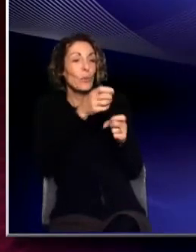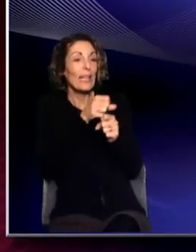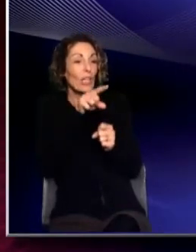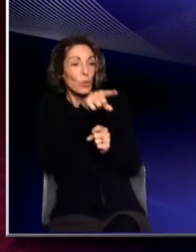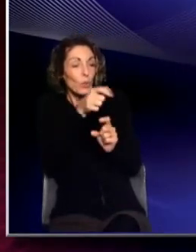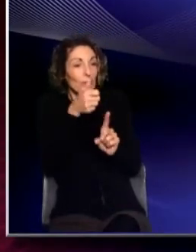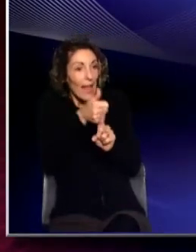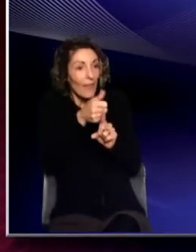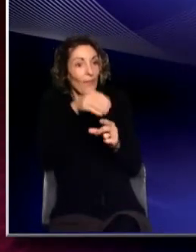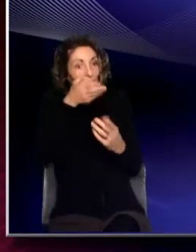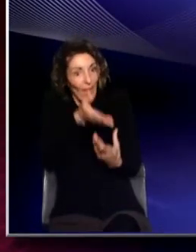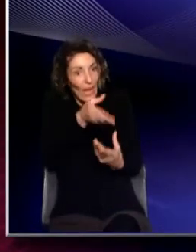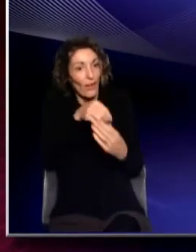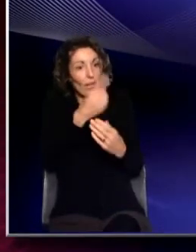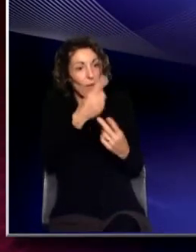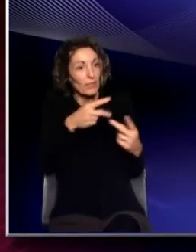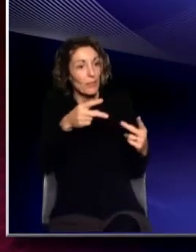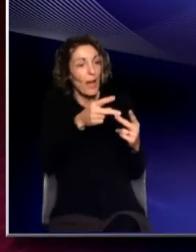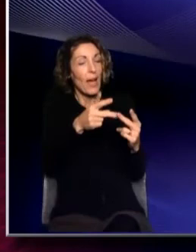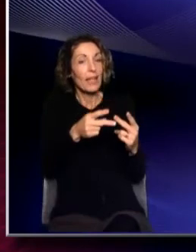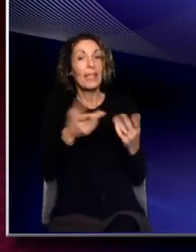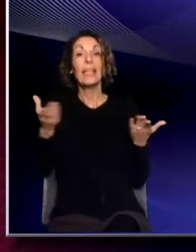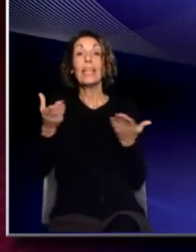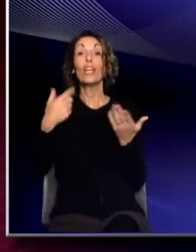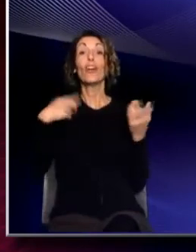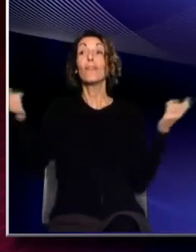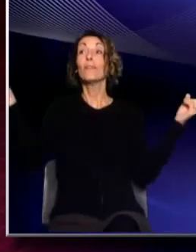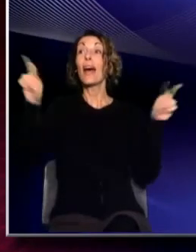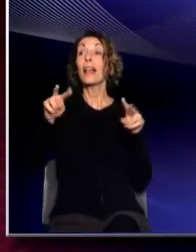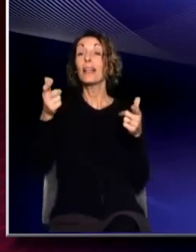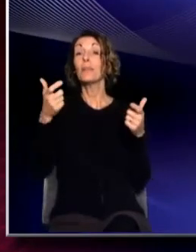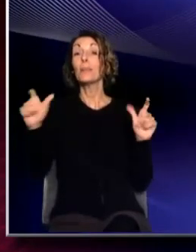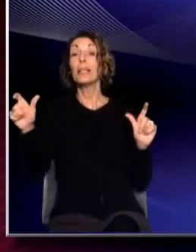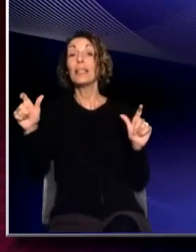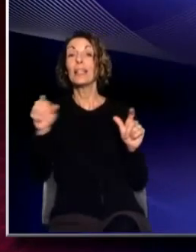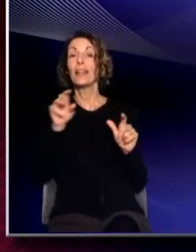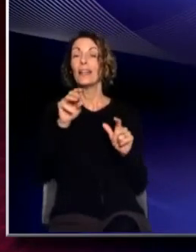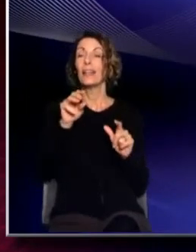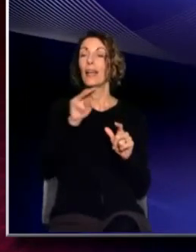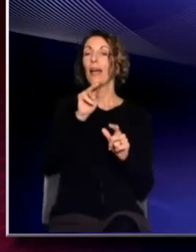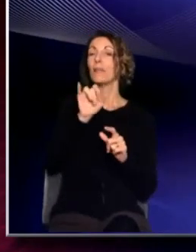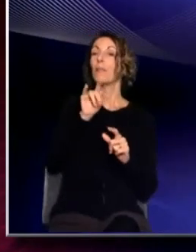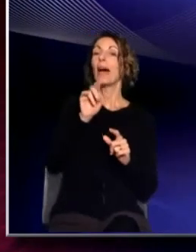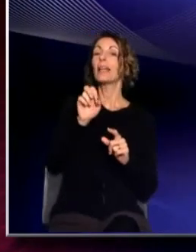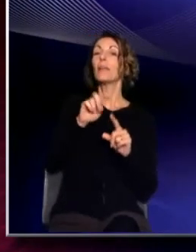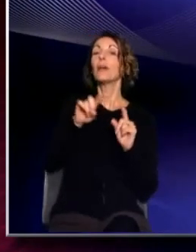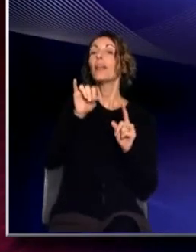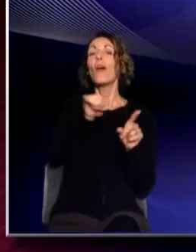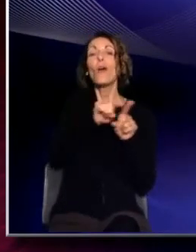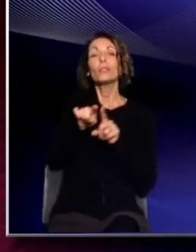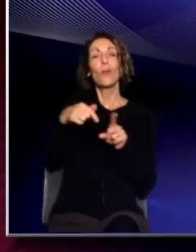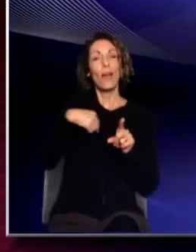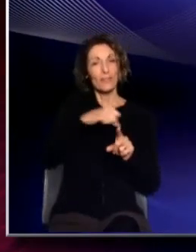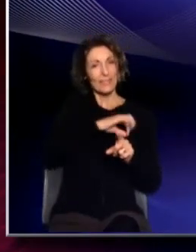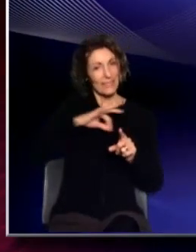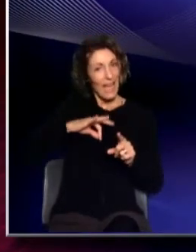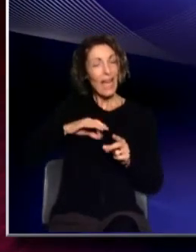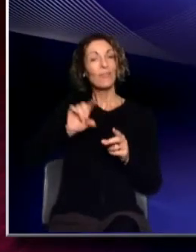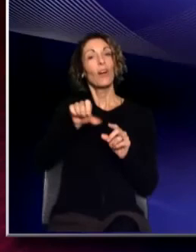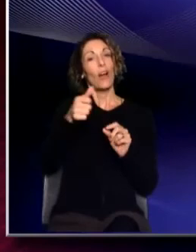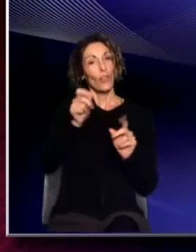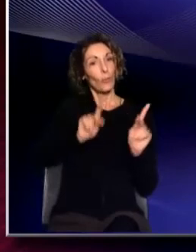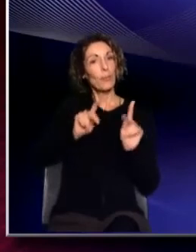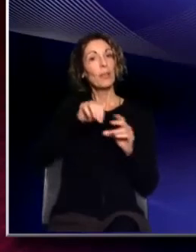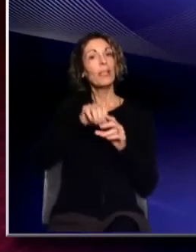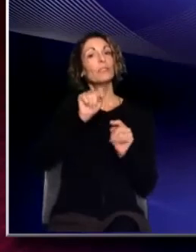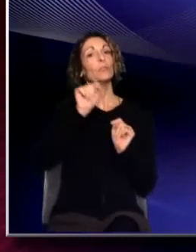spot. We have a valley down here. It's so large. But there's also staff and there's other people in